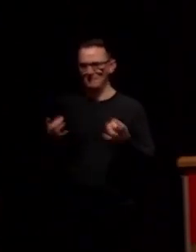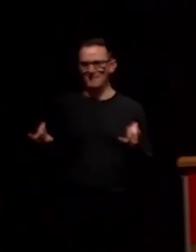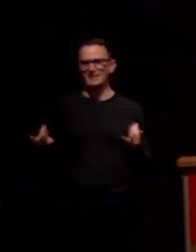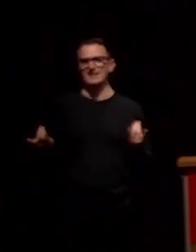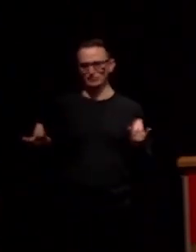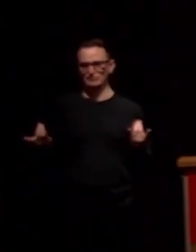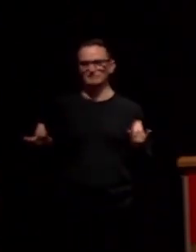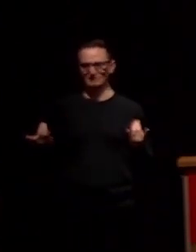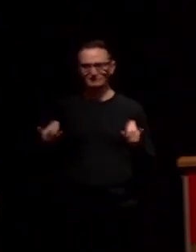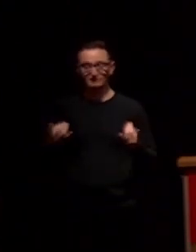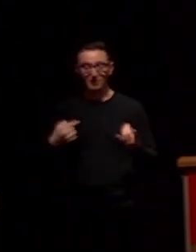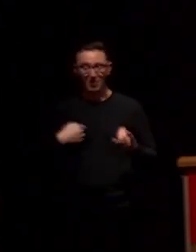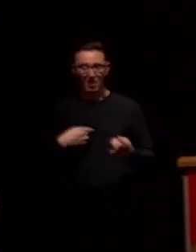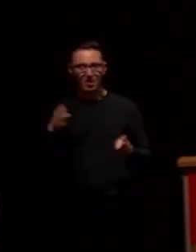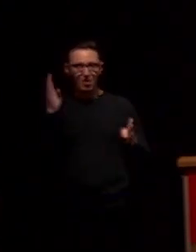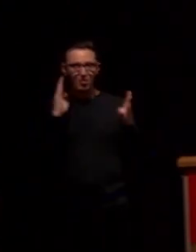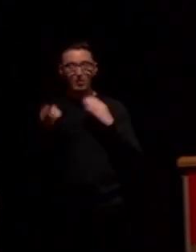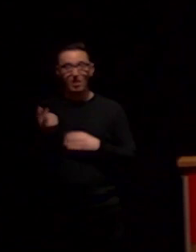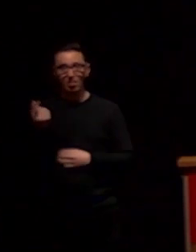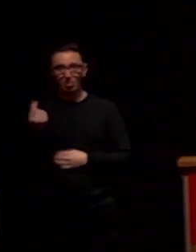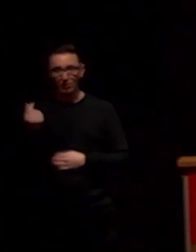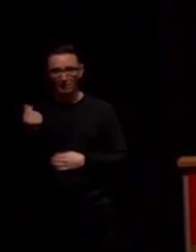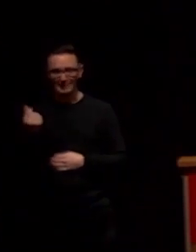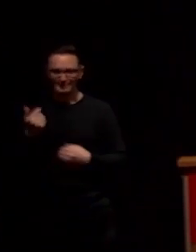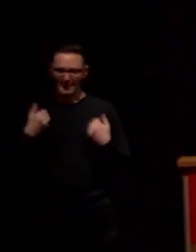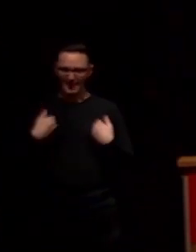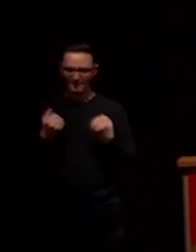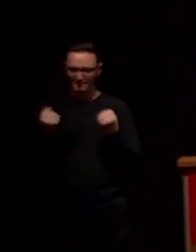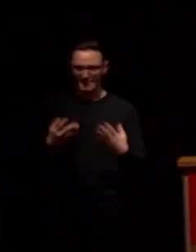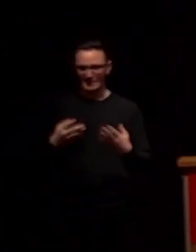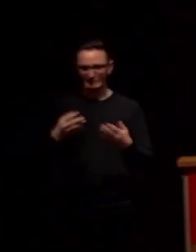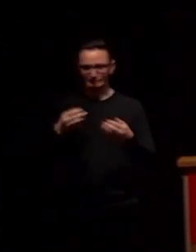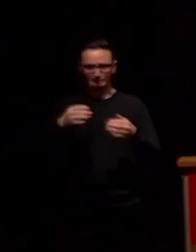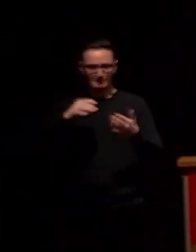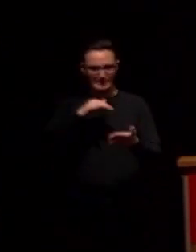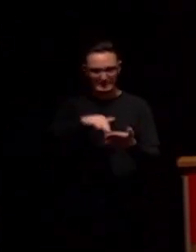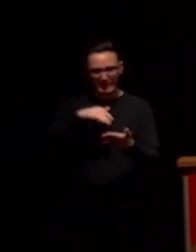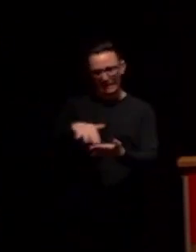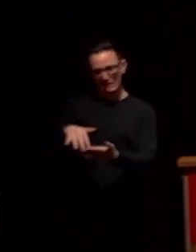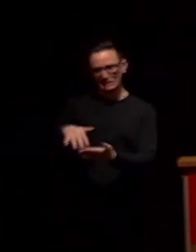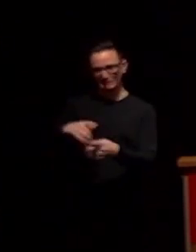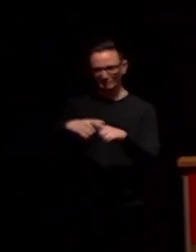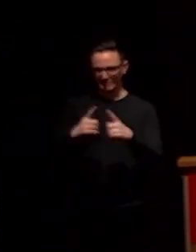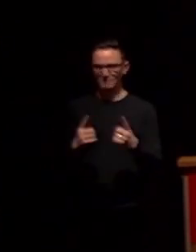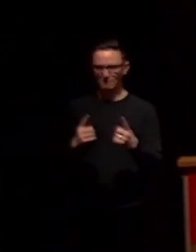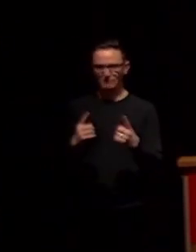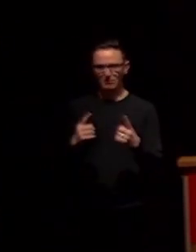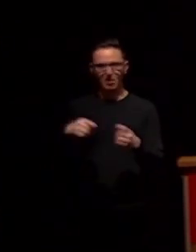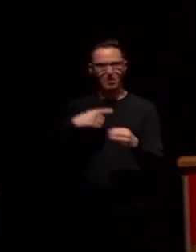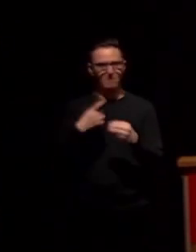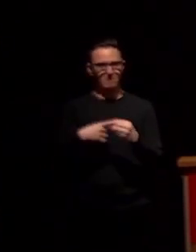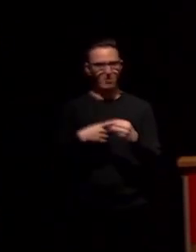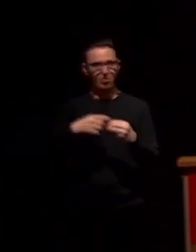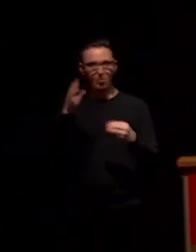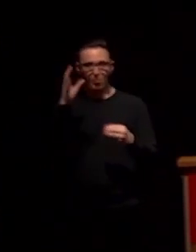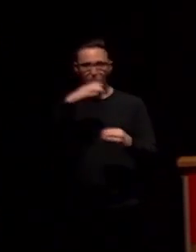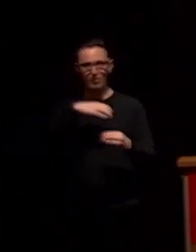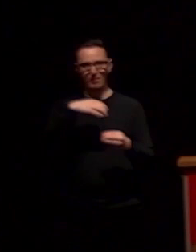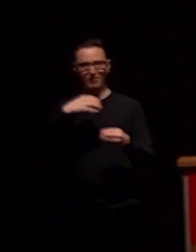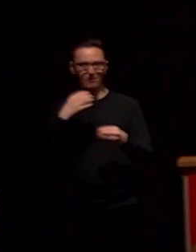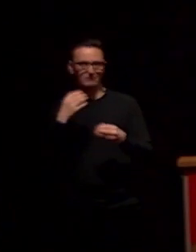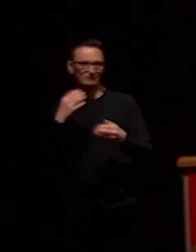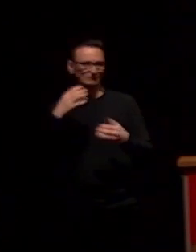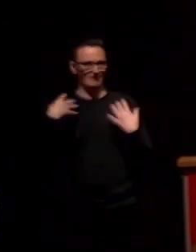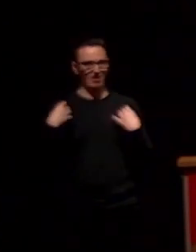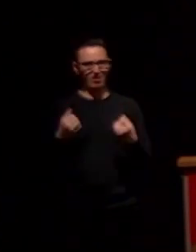I worry a little bit, and there's been different studies about, you know, kind of doing this, the weird little health things, you know, on some of these